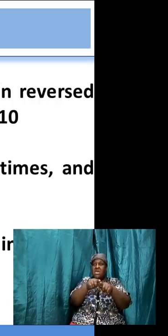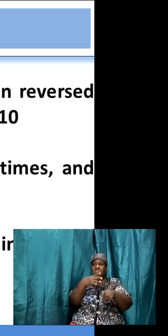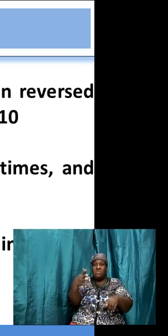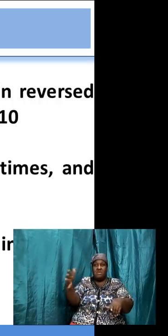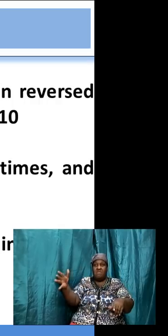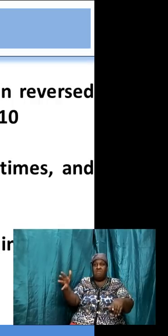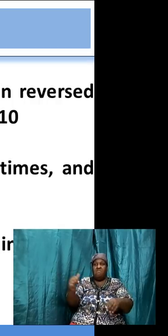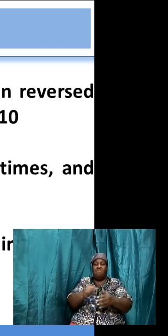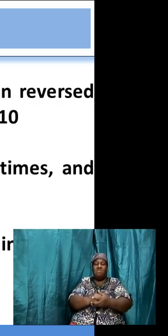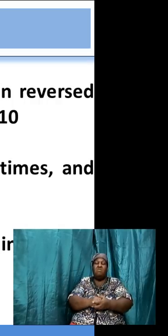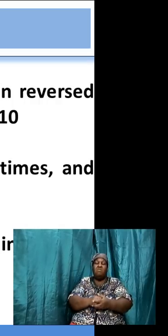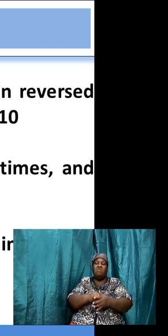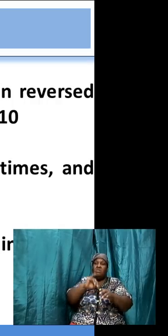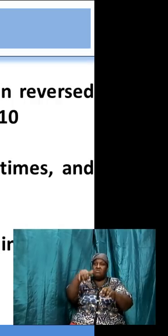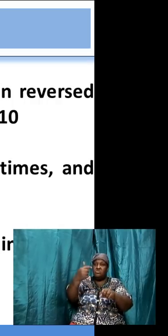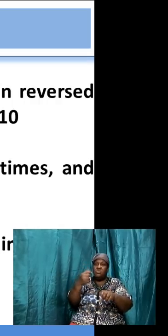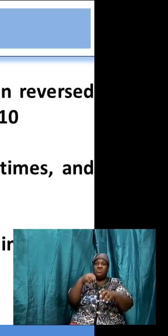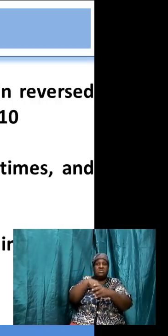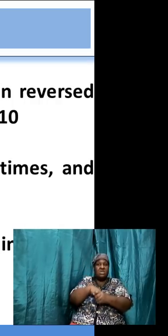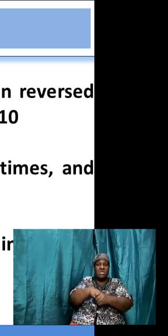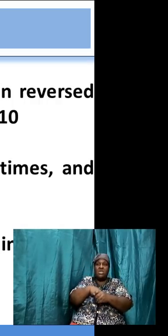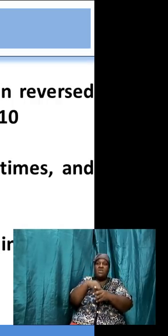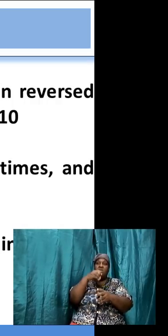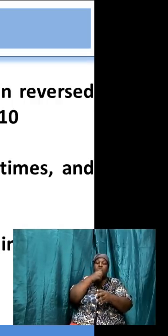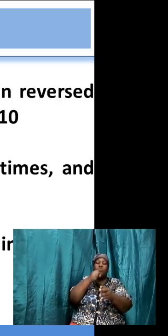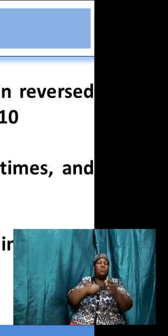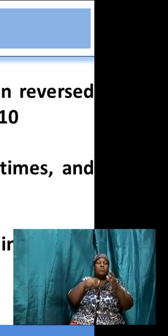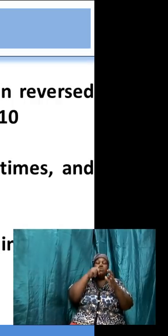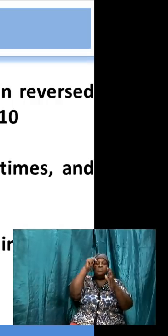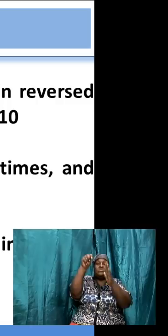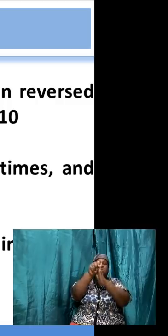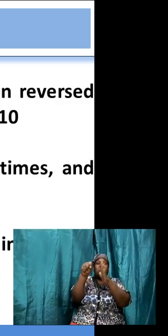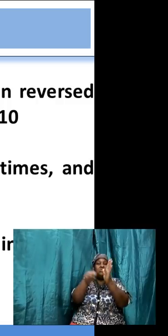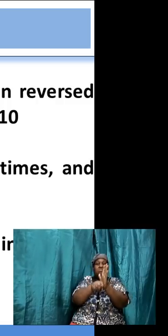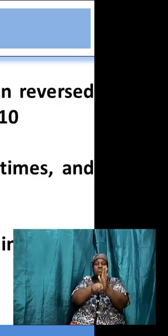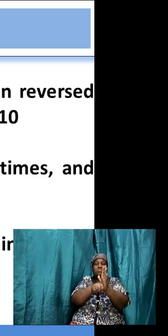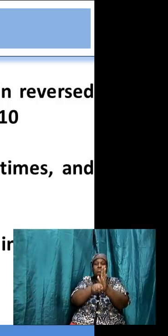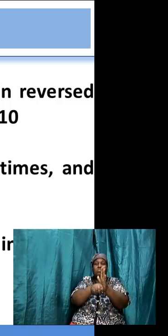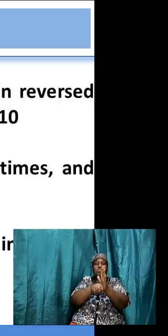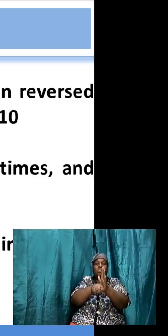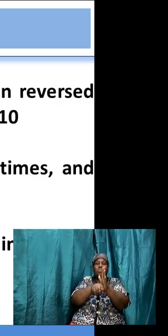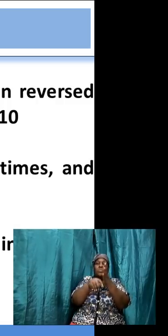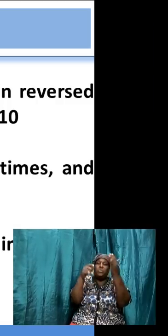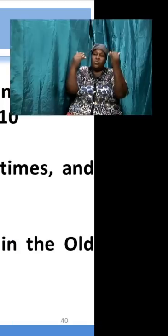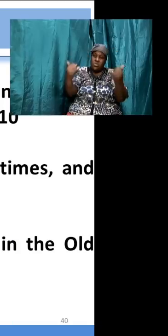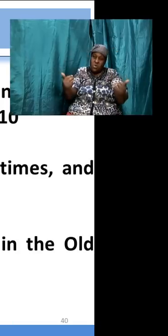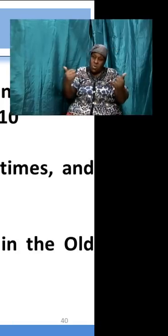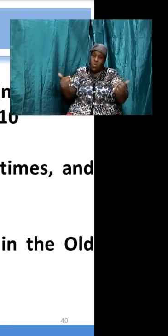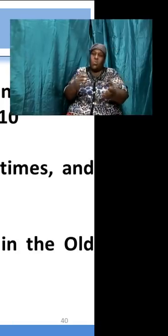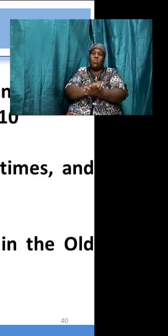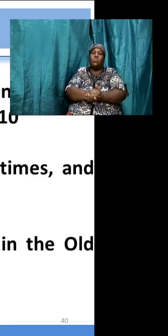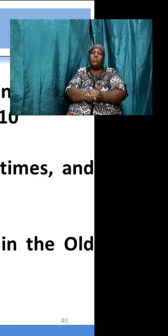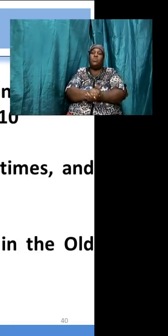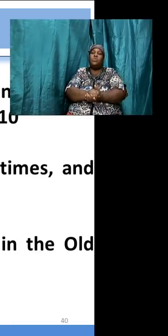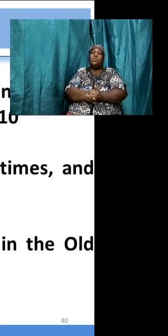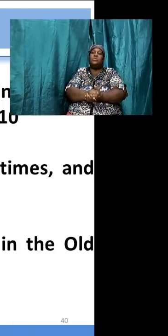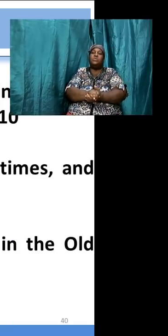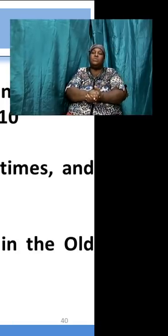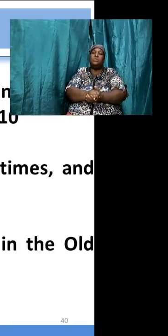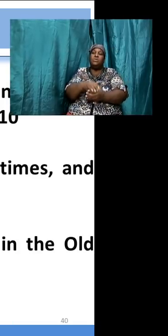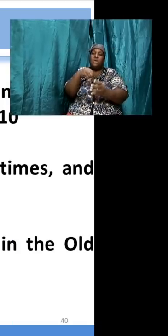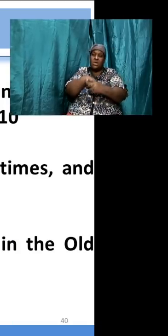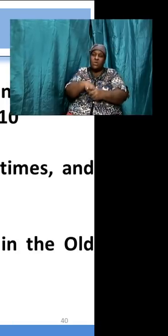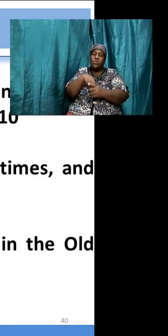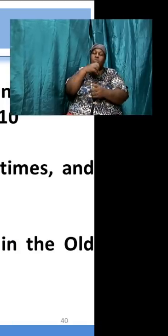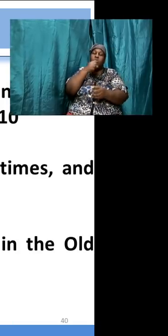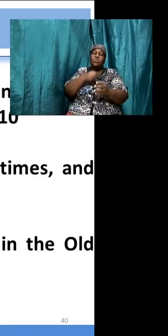of pattern that we find in the old testament no it was reversed let us look at this reverse pattern in the old testament